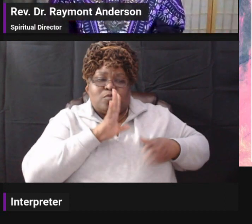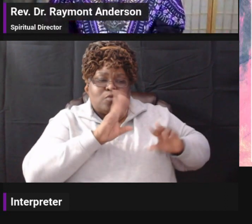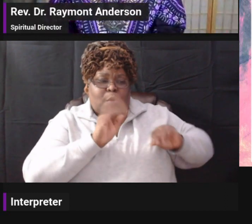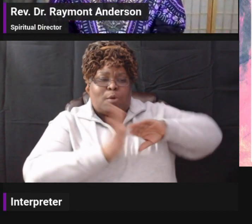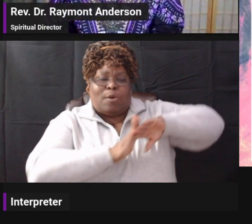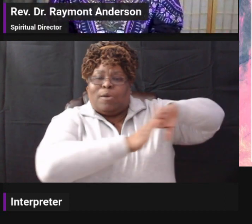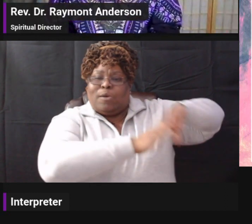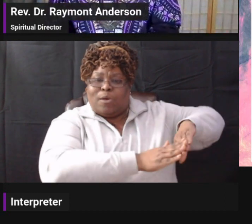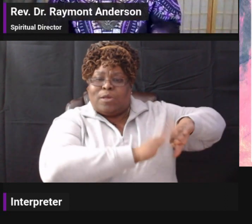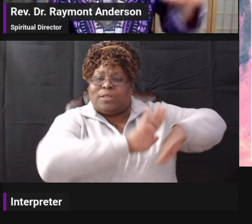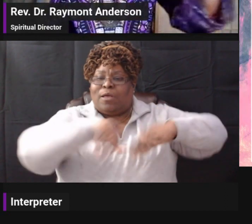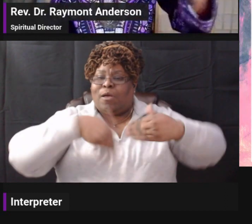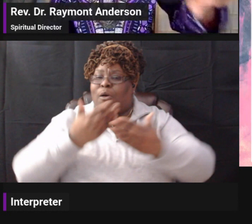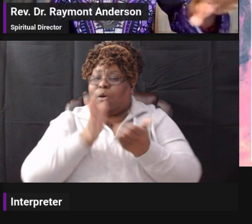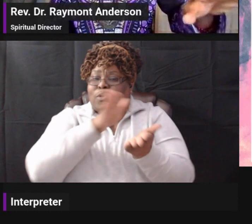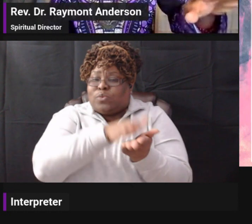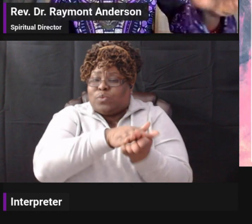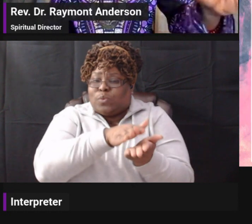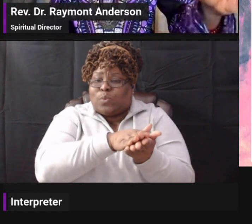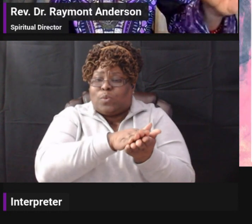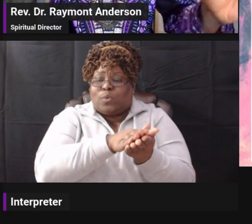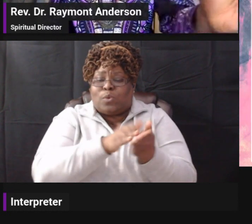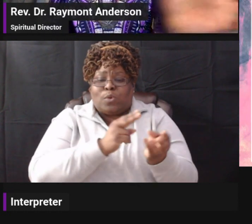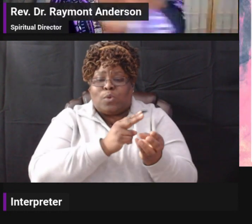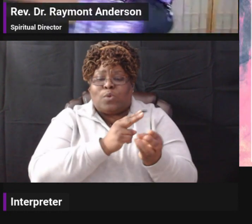greatness readily available. All schools,